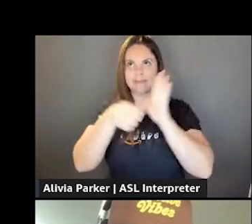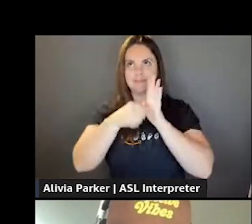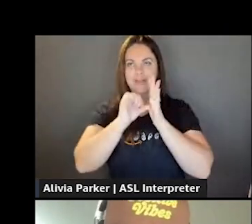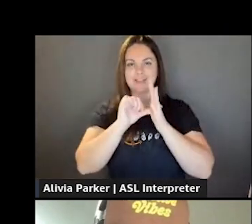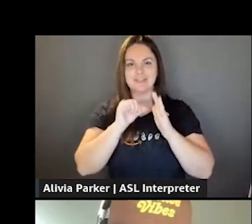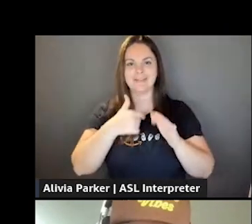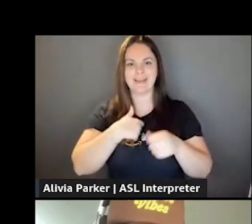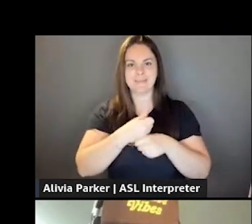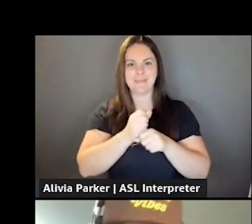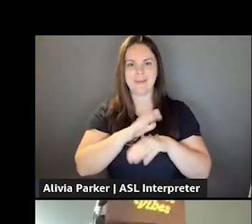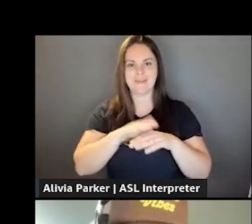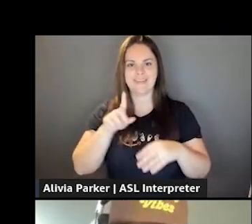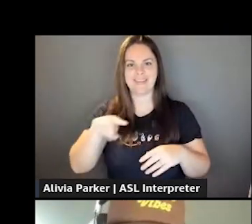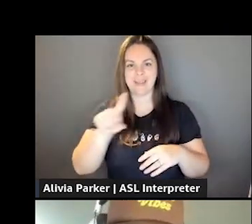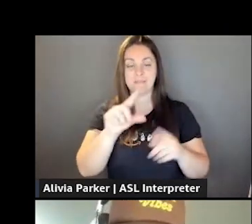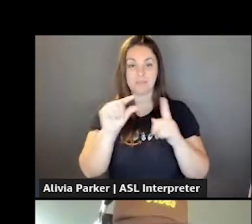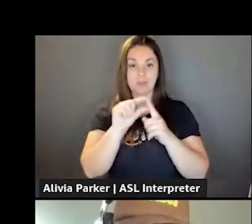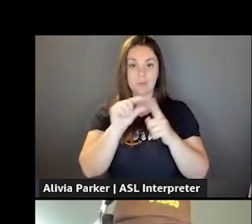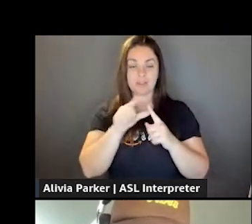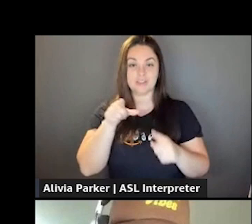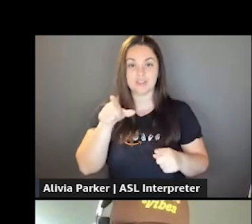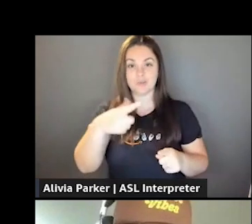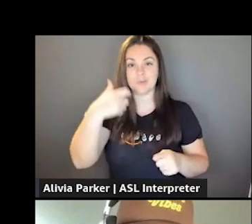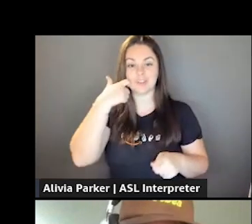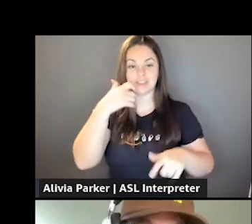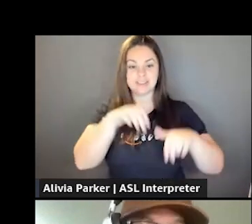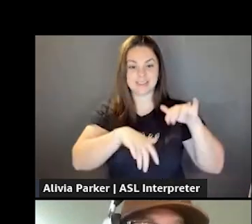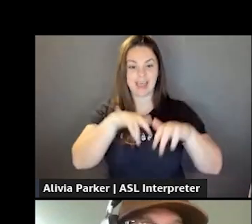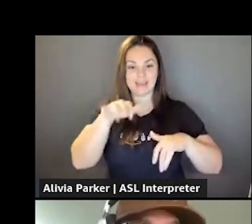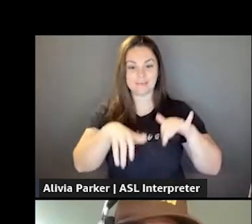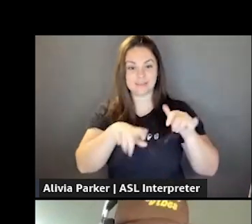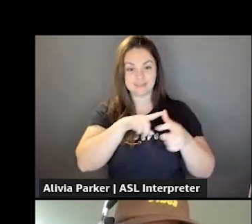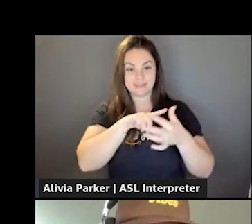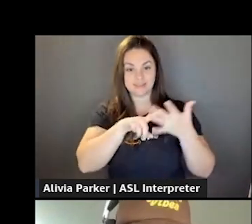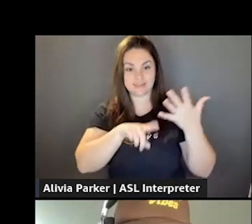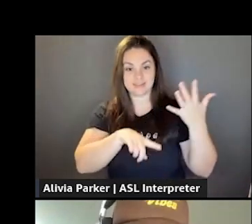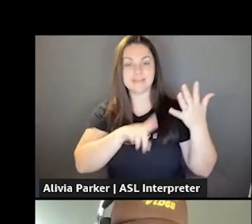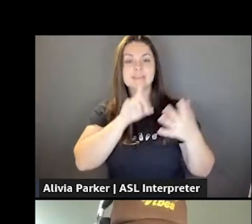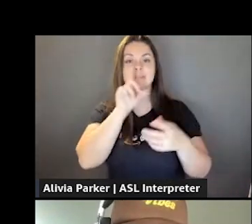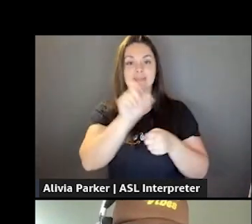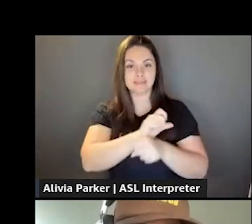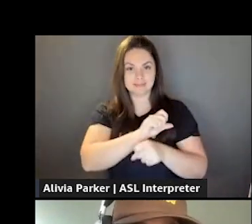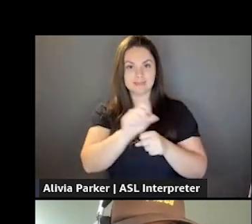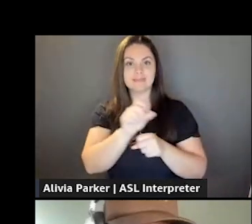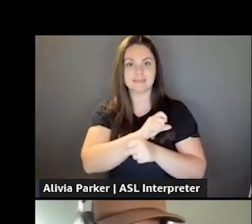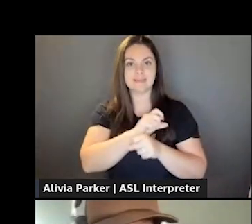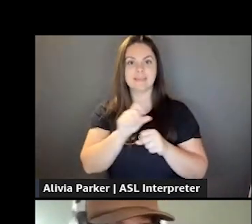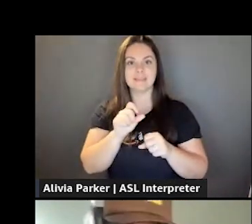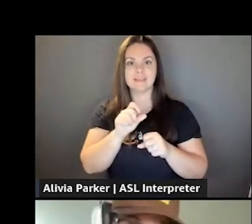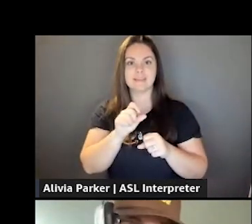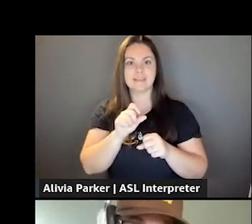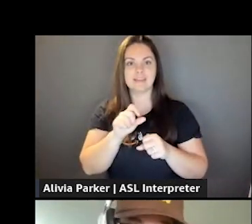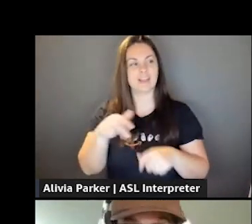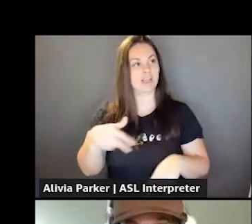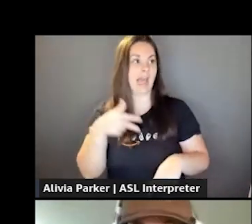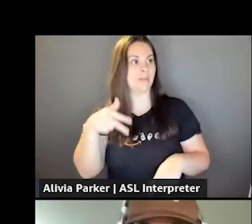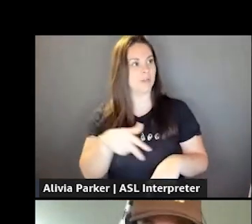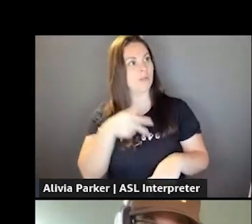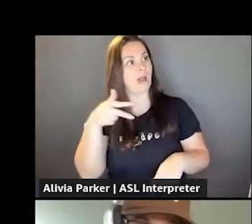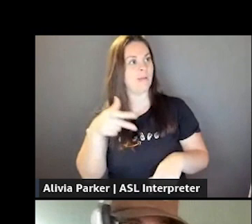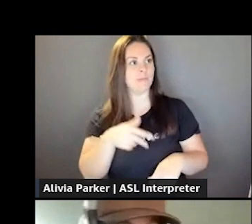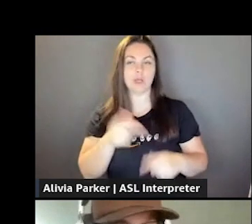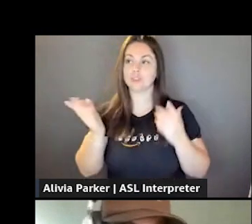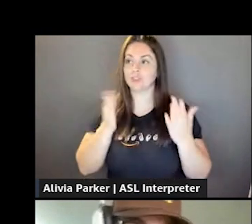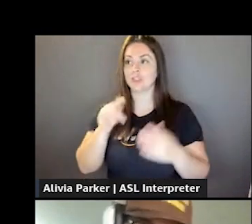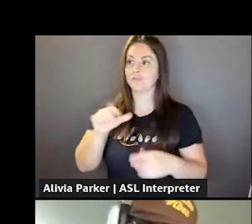the words that you just typed out is almost verbatim the impression they do. They go, Lambda,